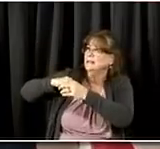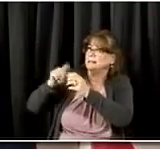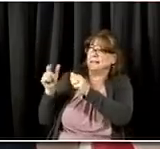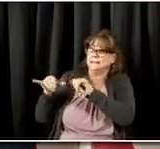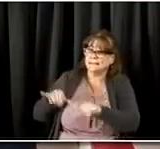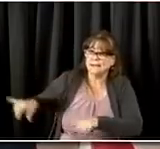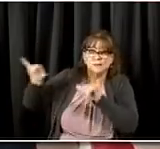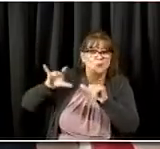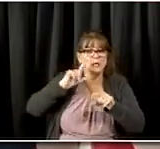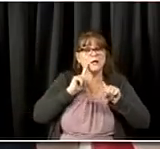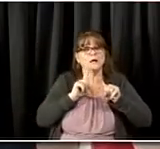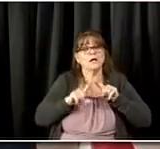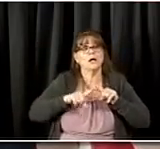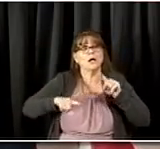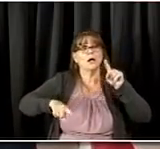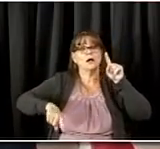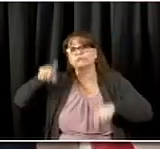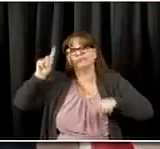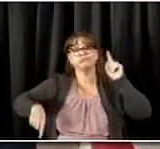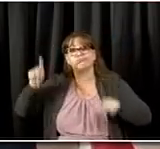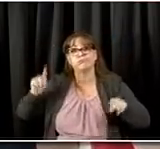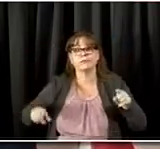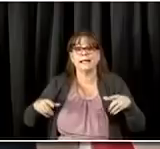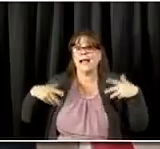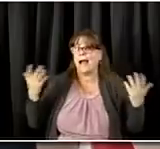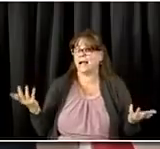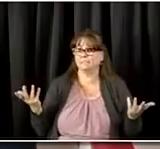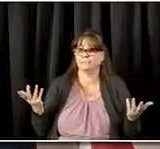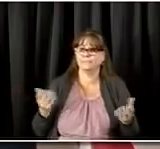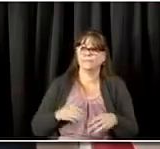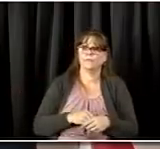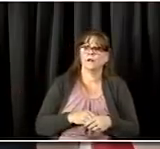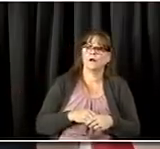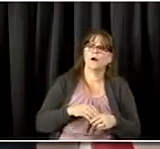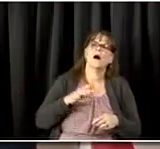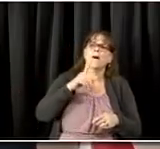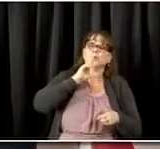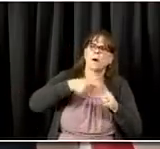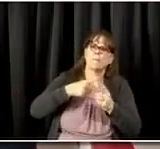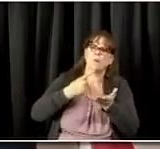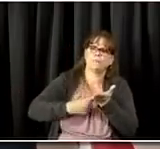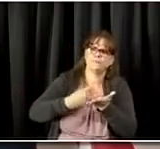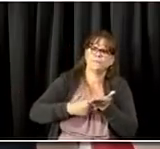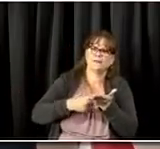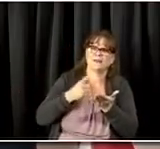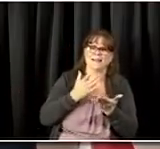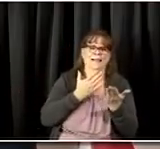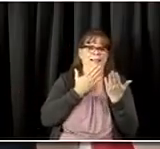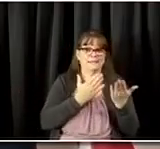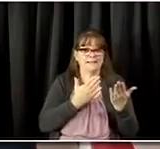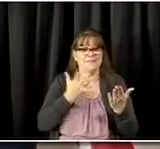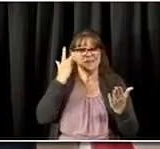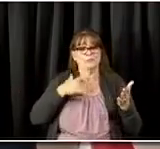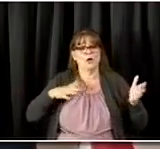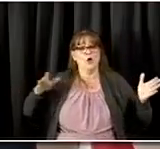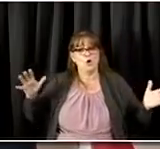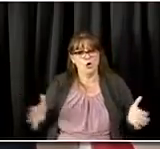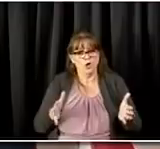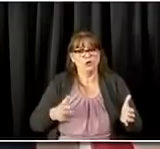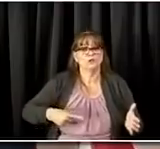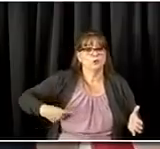Thanksgiving. I've certainly encouraged families to celebrate Thanksgiving with people in their own household. The President of the United States has, as far as I know,